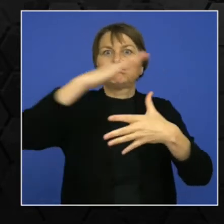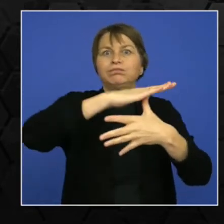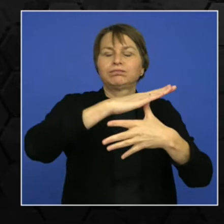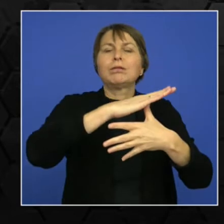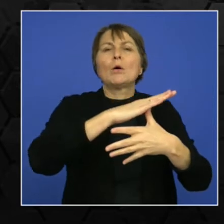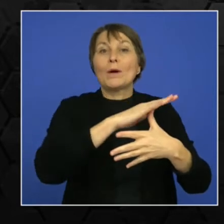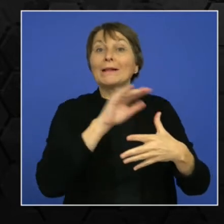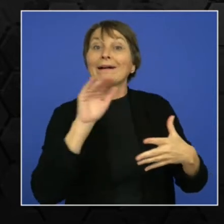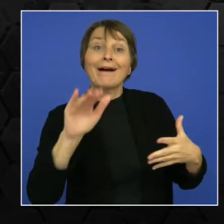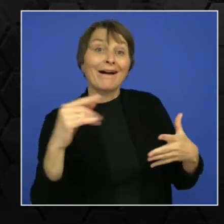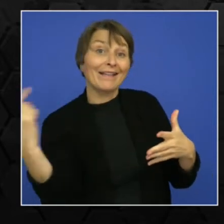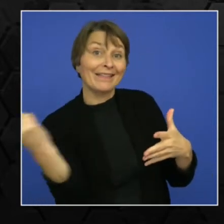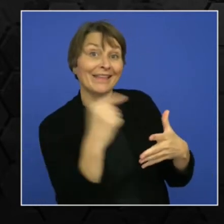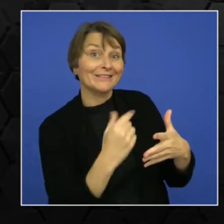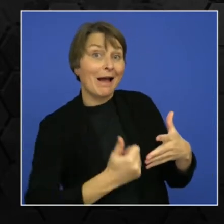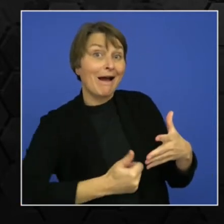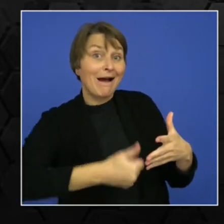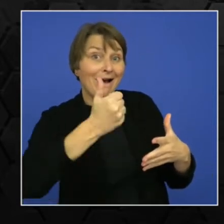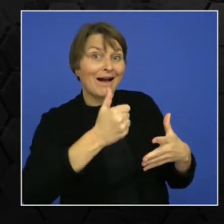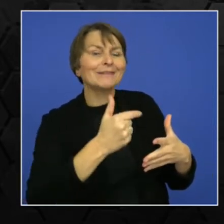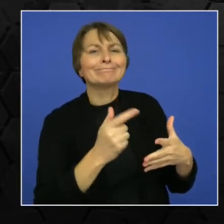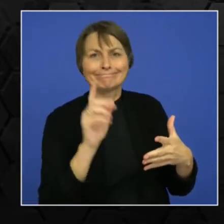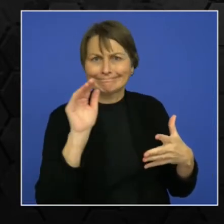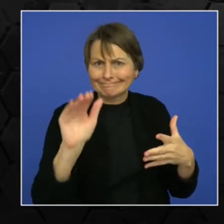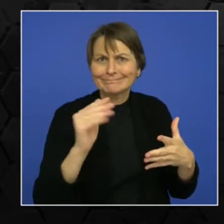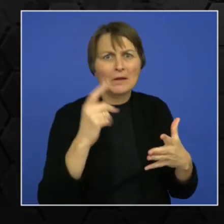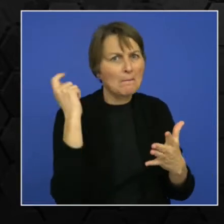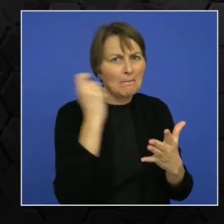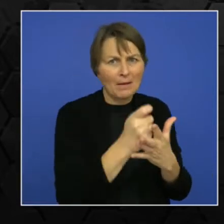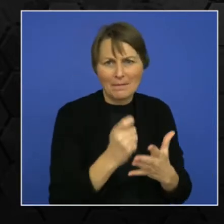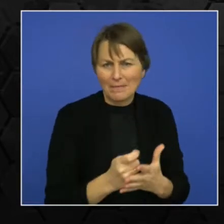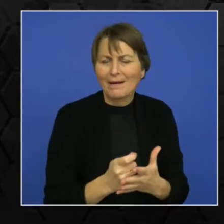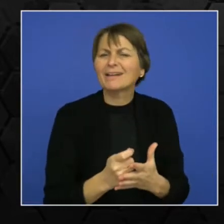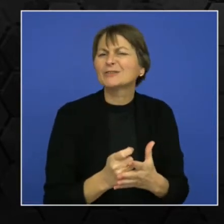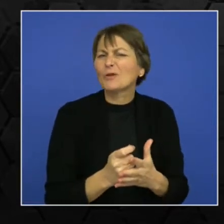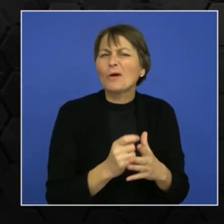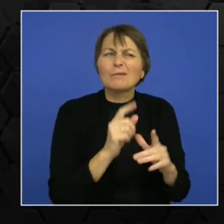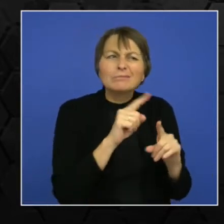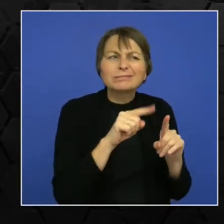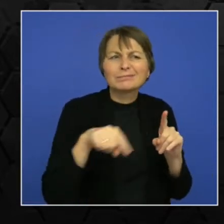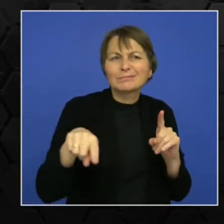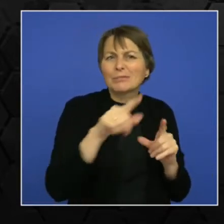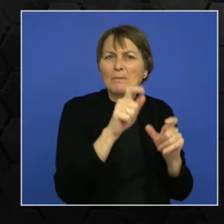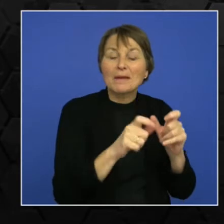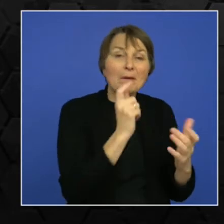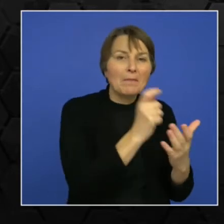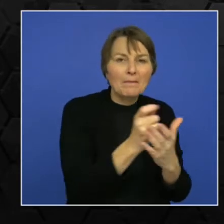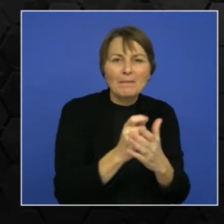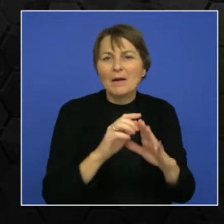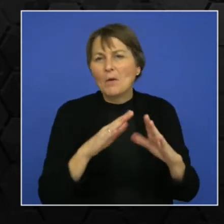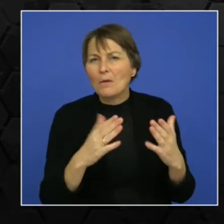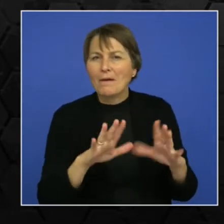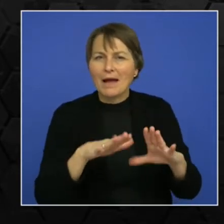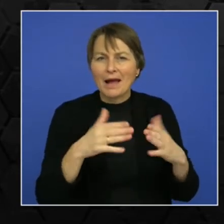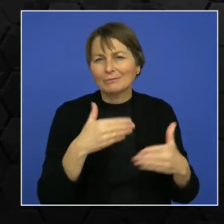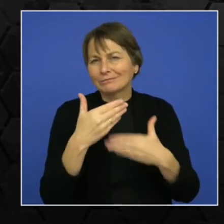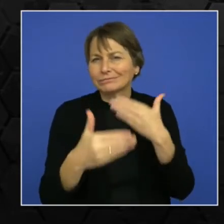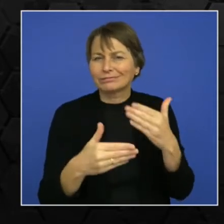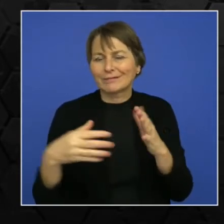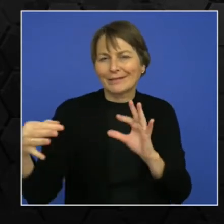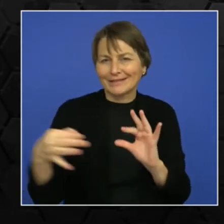which is based on completely the use case and also the different kind of like things that we'll be dealing with in that project.